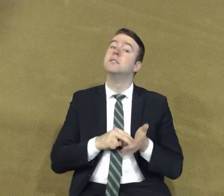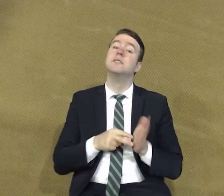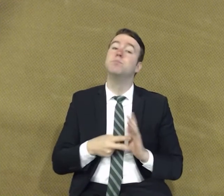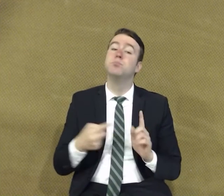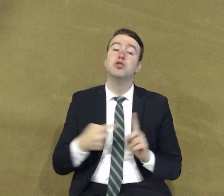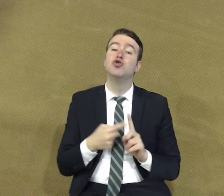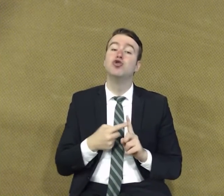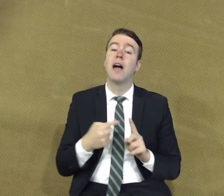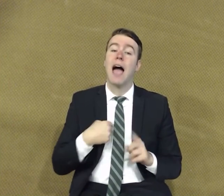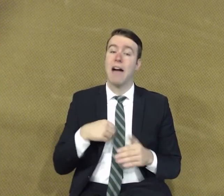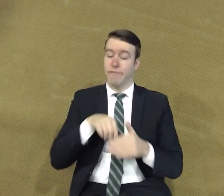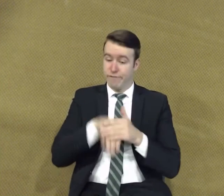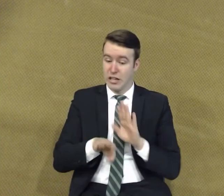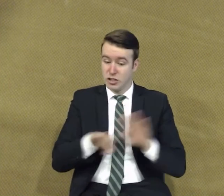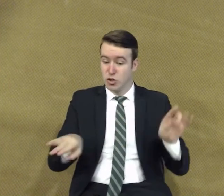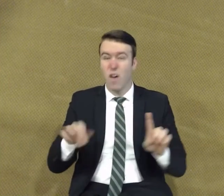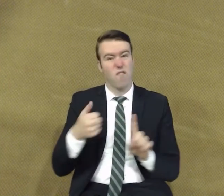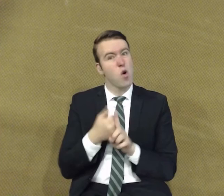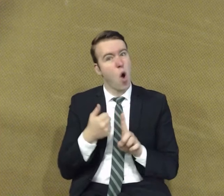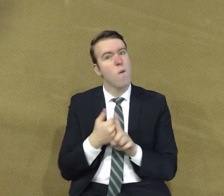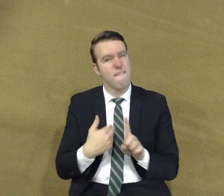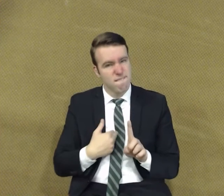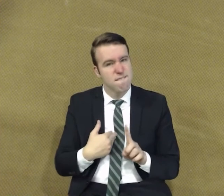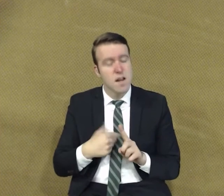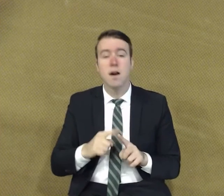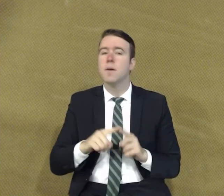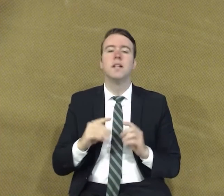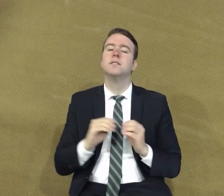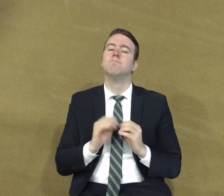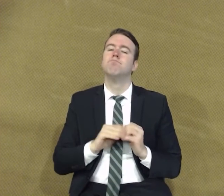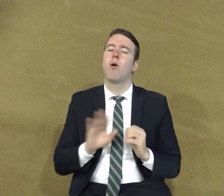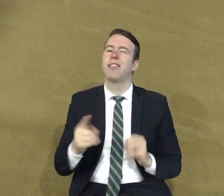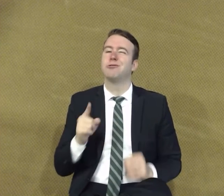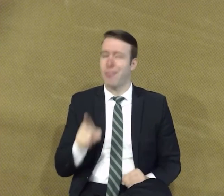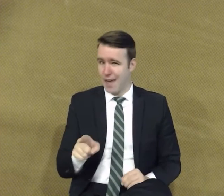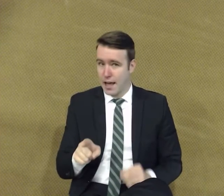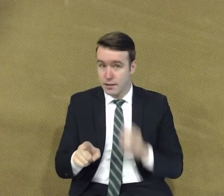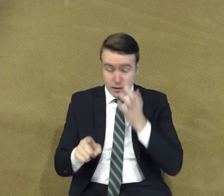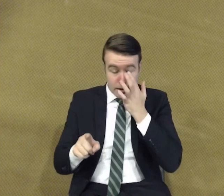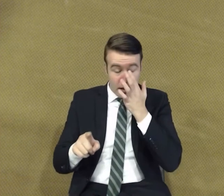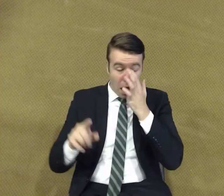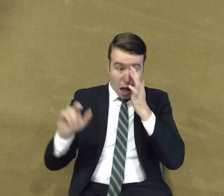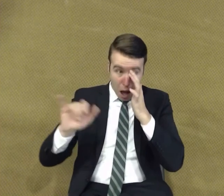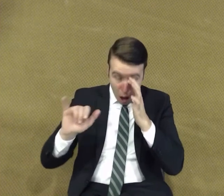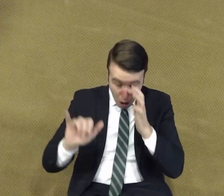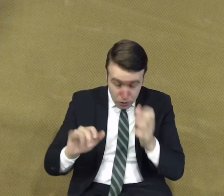she had biological children of her own. But it means more than that.